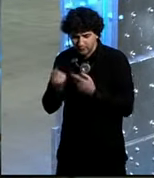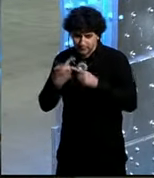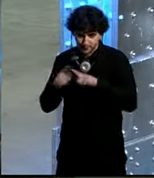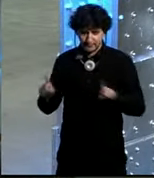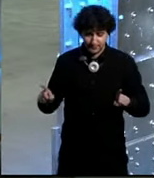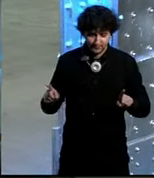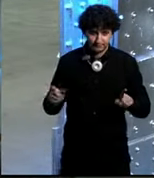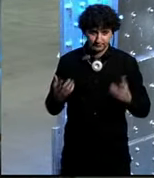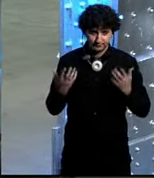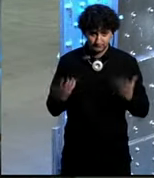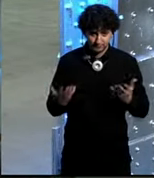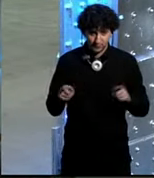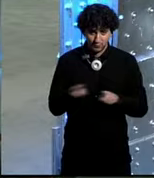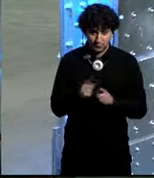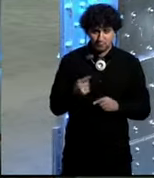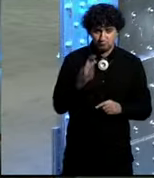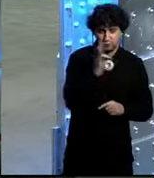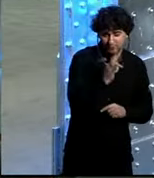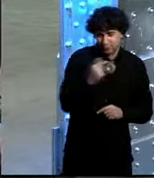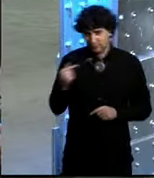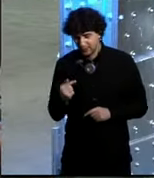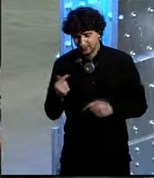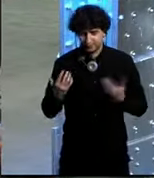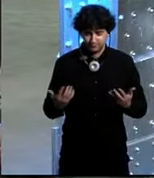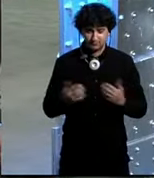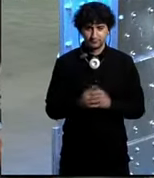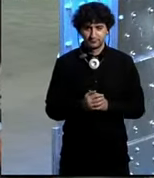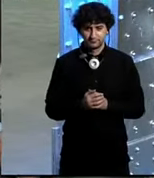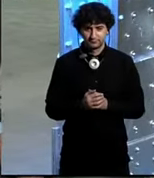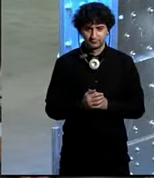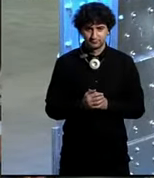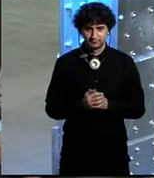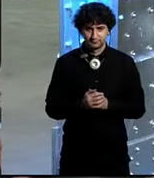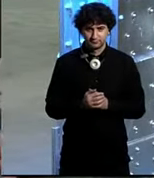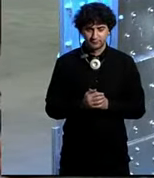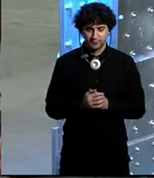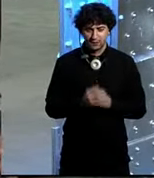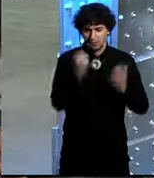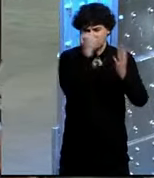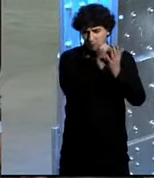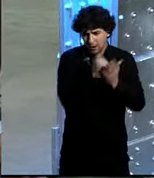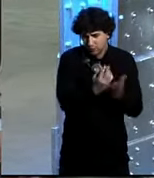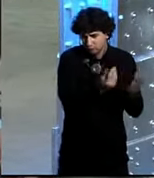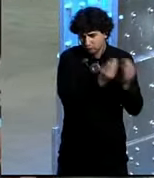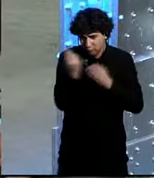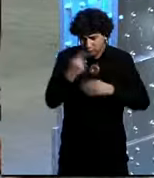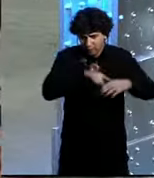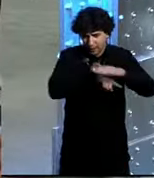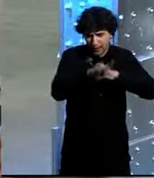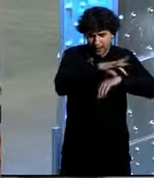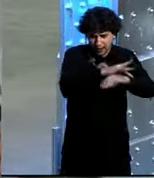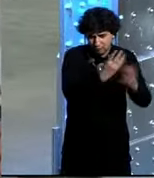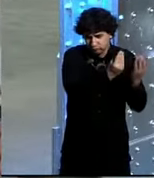world with all its advantages and disadvantages and everything, all the things that are involved there. I think that